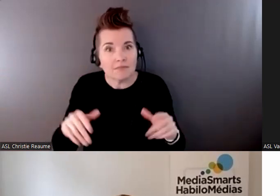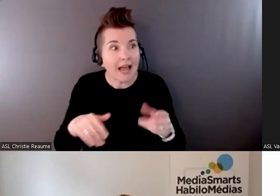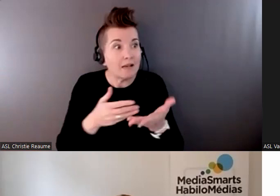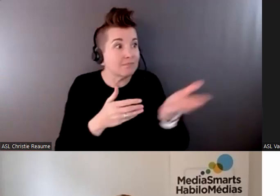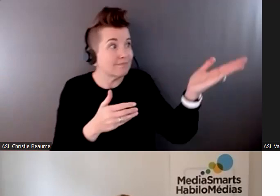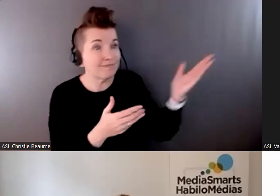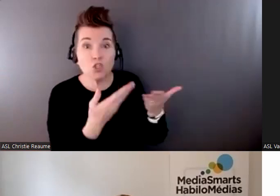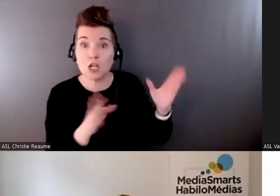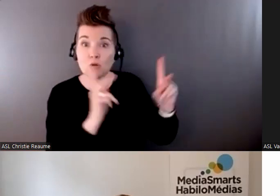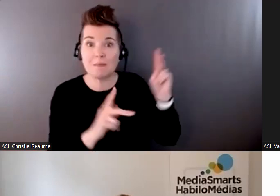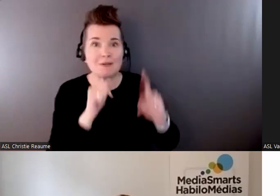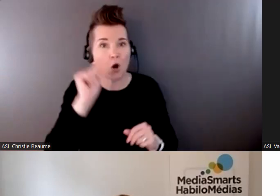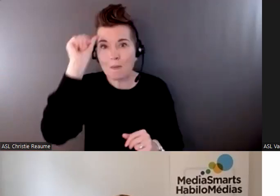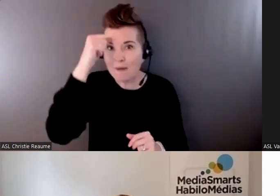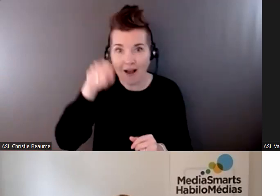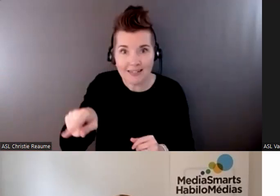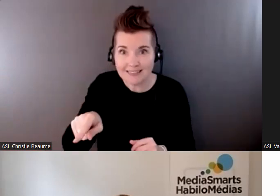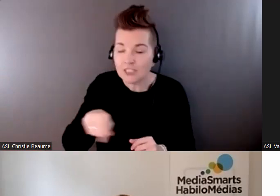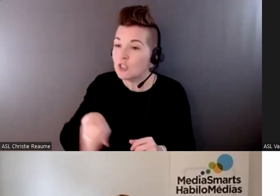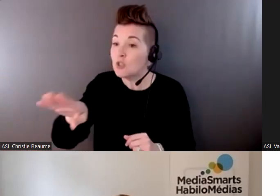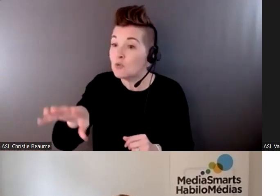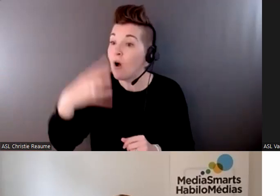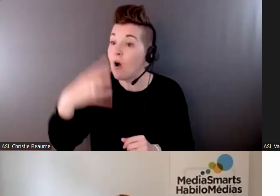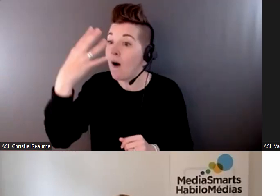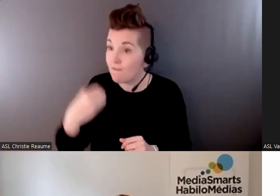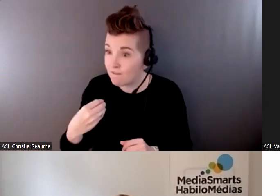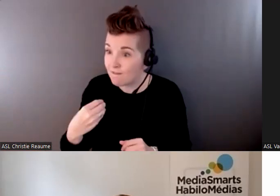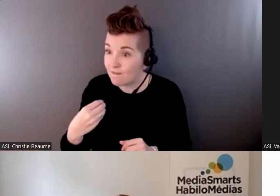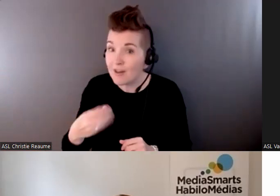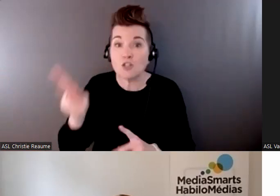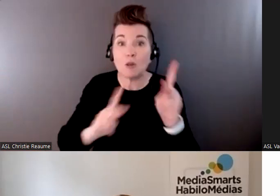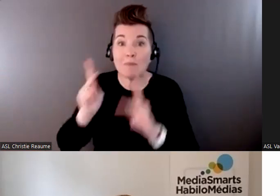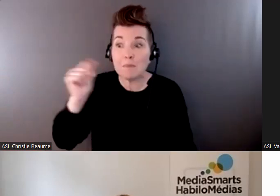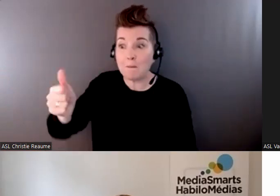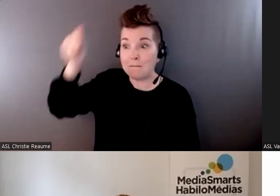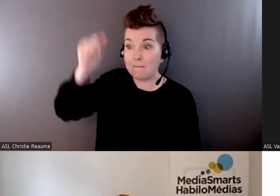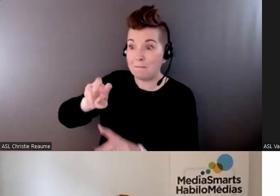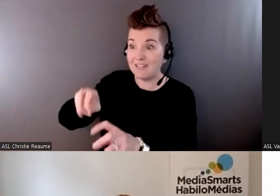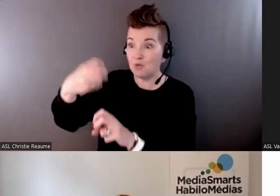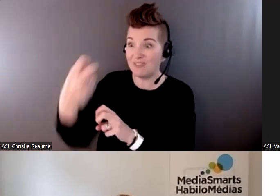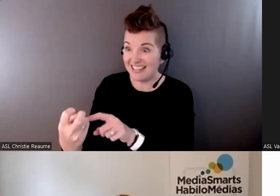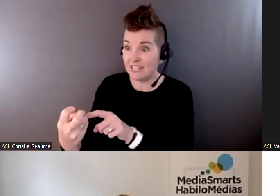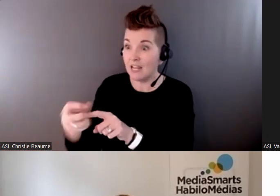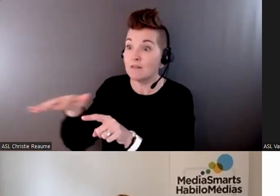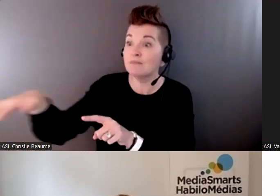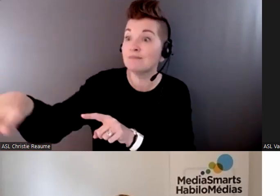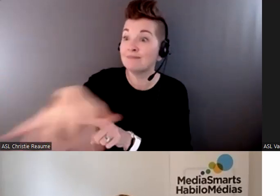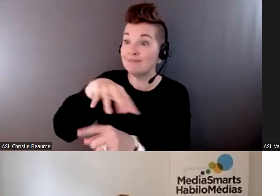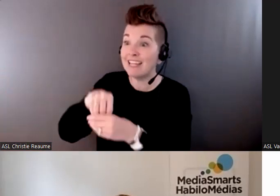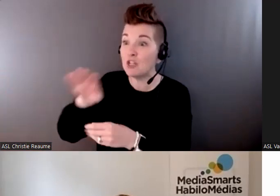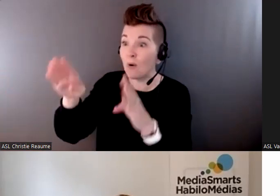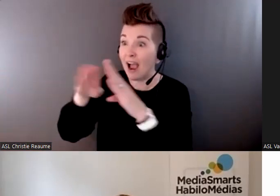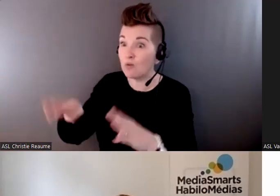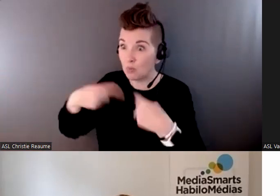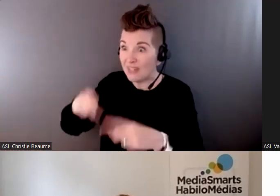to do that kind of thing turning your cameras off when you start the call so people behind you aren't being recorded you know all that kind of stuff so that's our knowledge